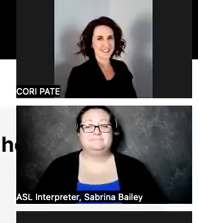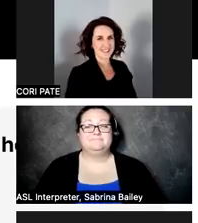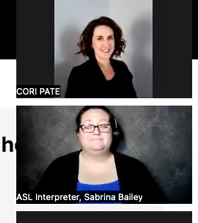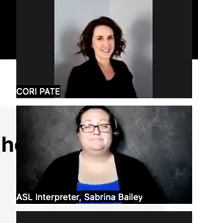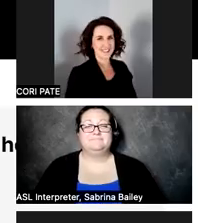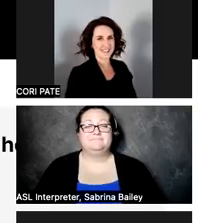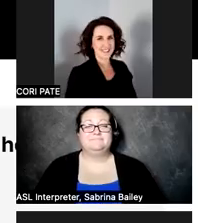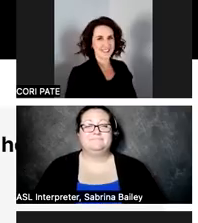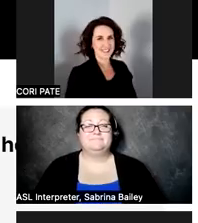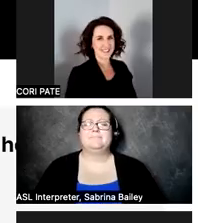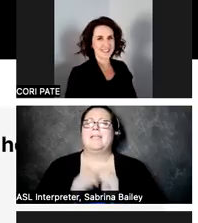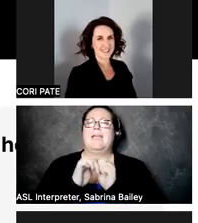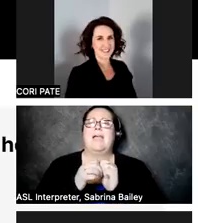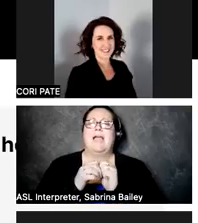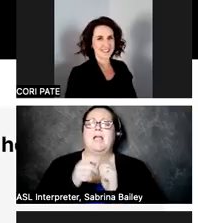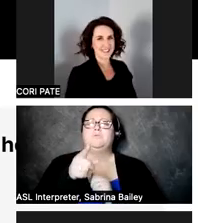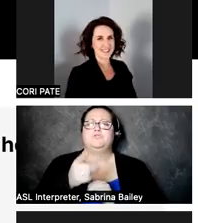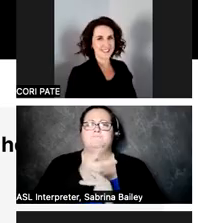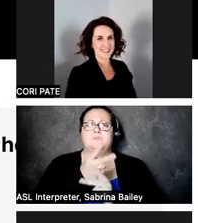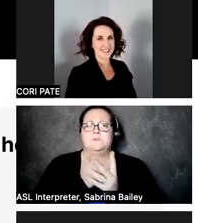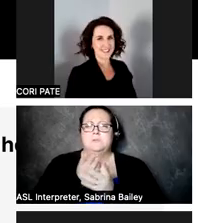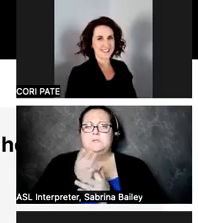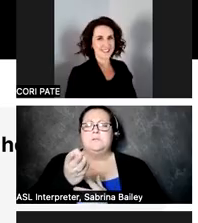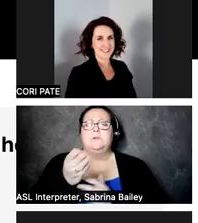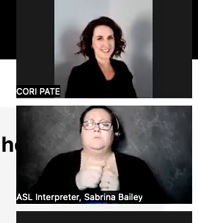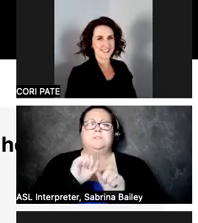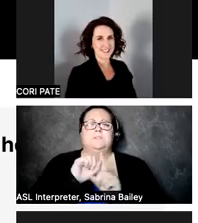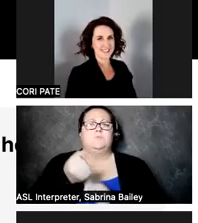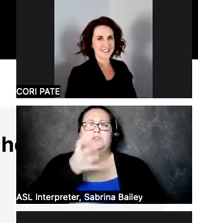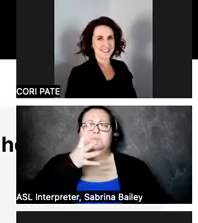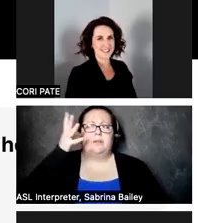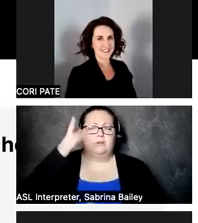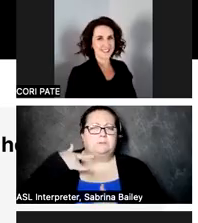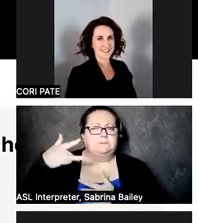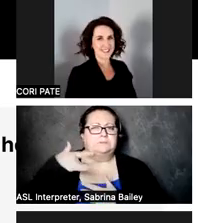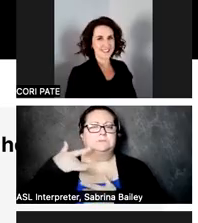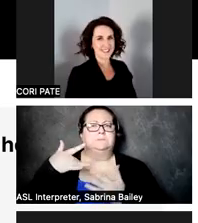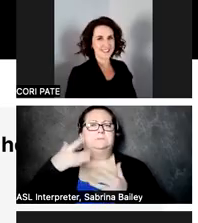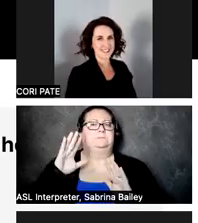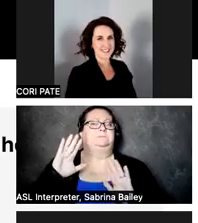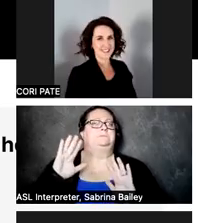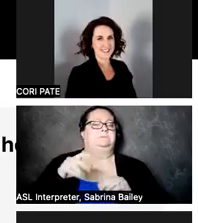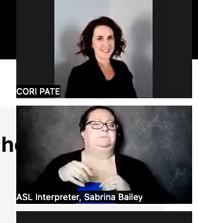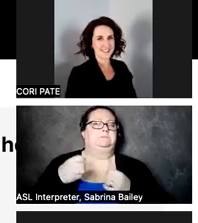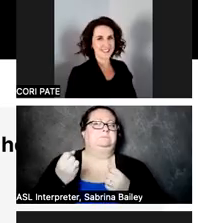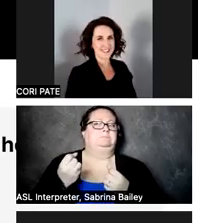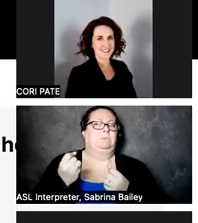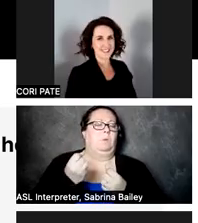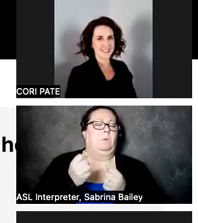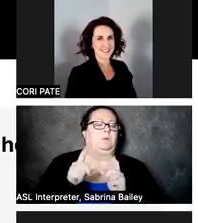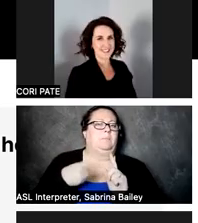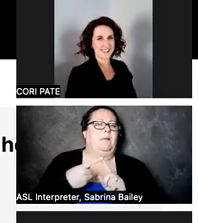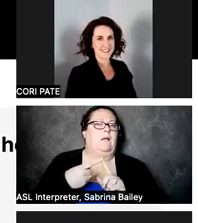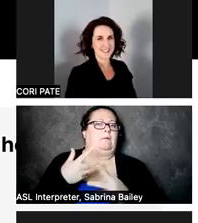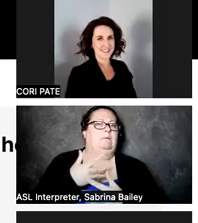All right, so how do you navigate situations where parents have concerns or hesitations about CIE opportunities? Can you tell